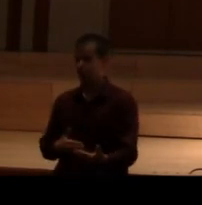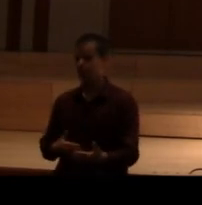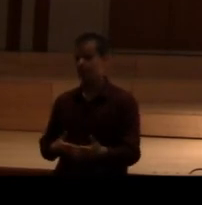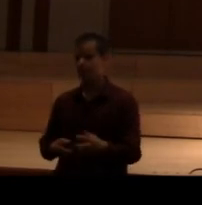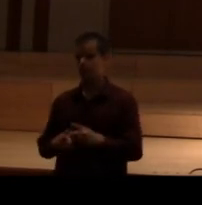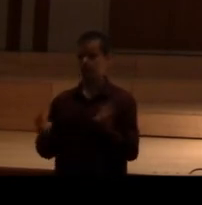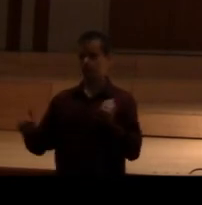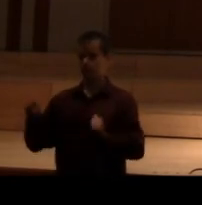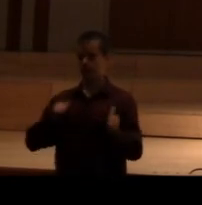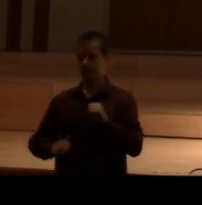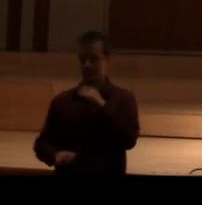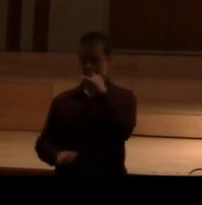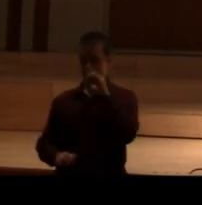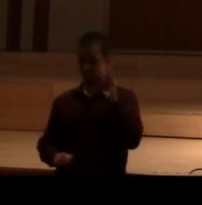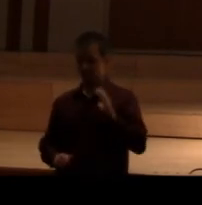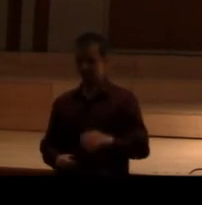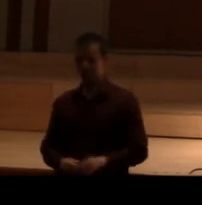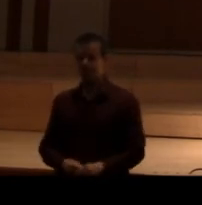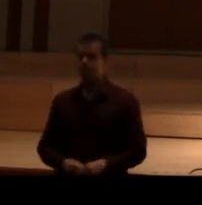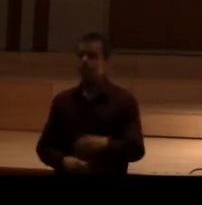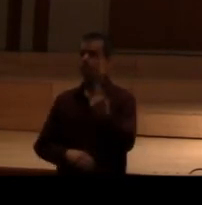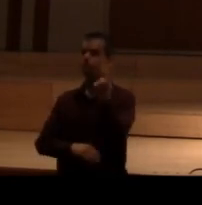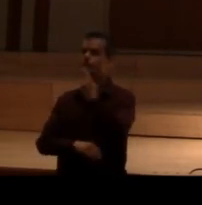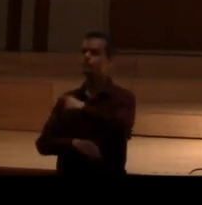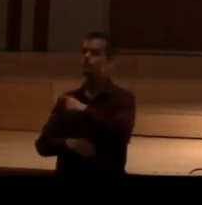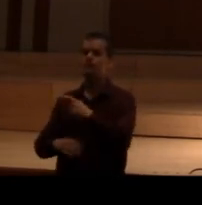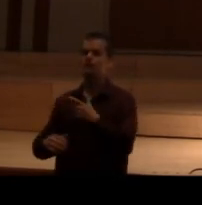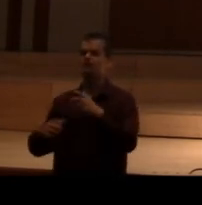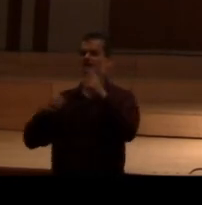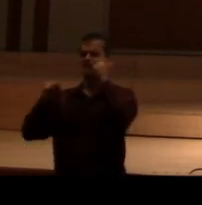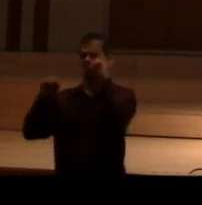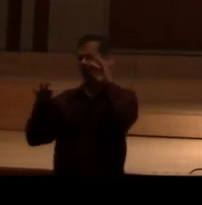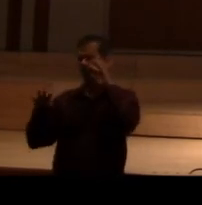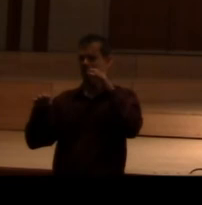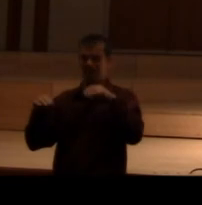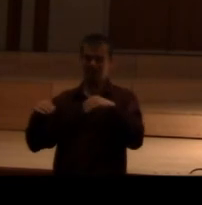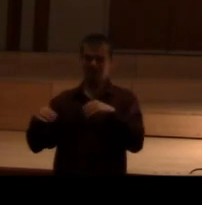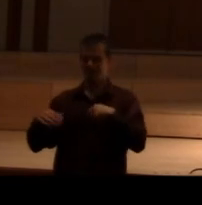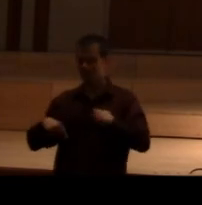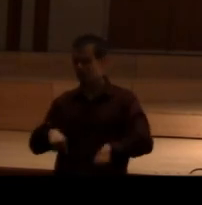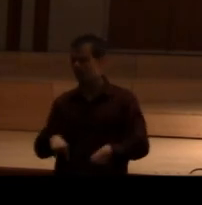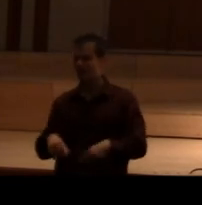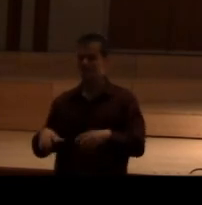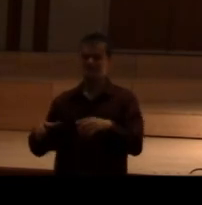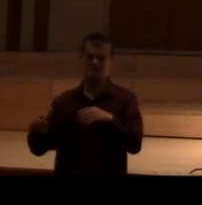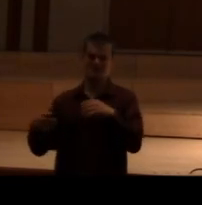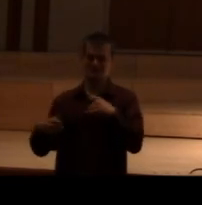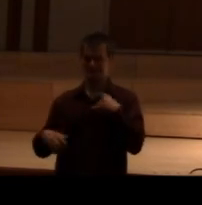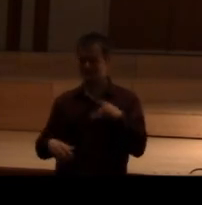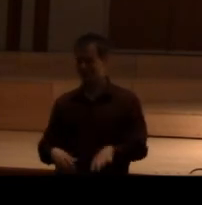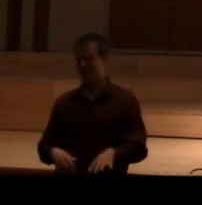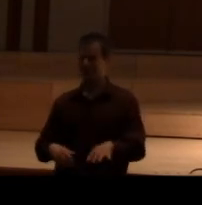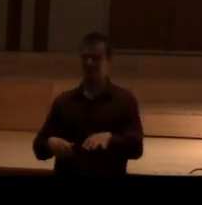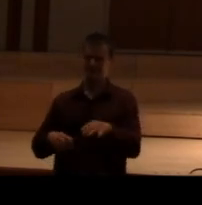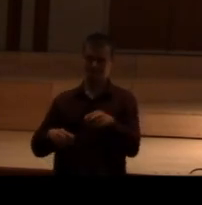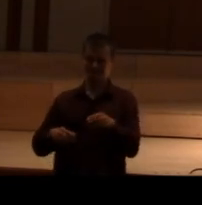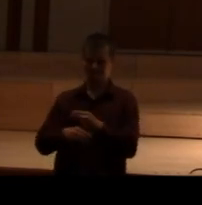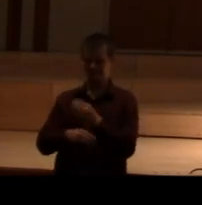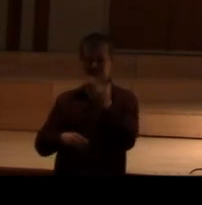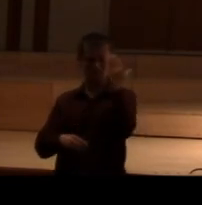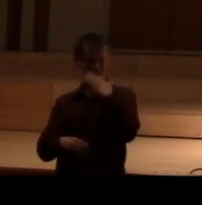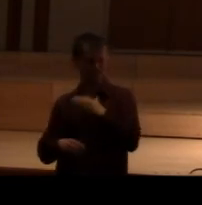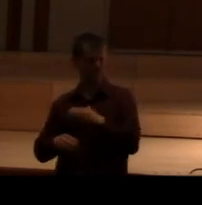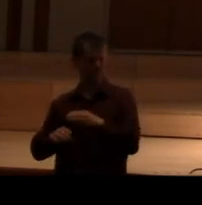child. Now one day, I did exactly that. I burst into tears. I was so nervous. I didn't like the idea of having to do this in